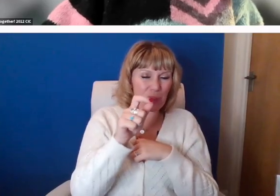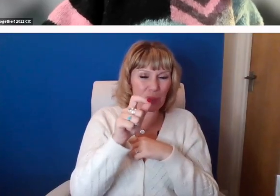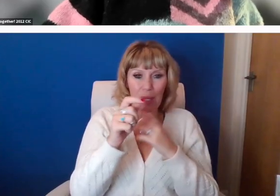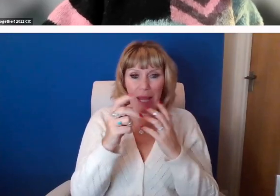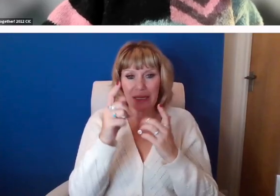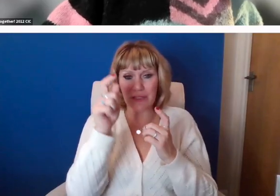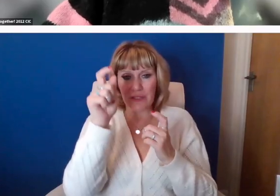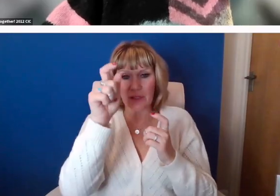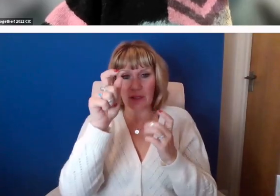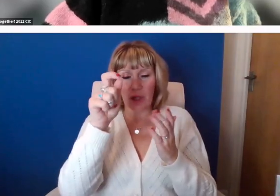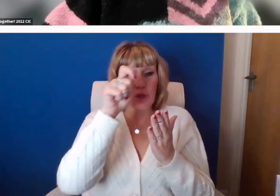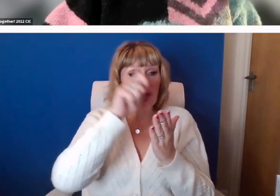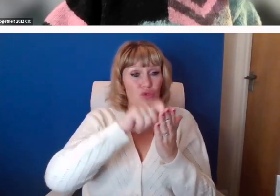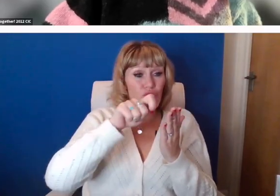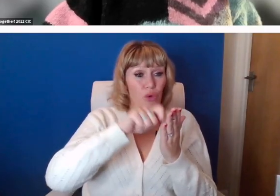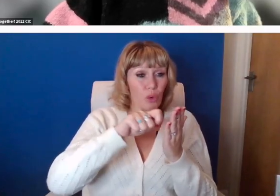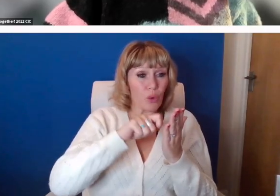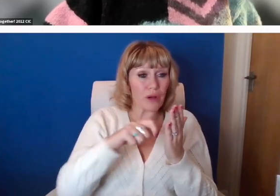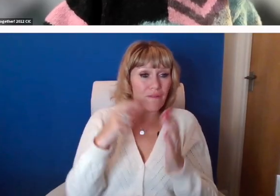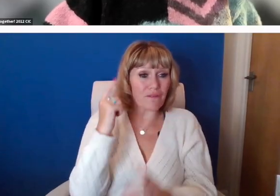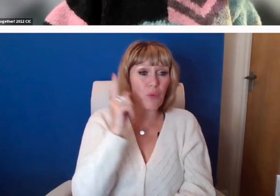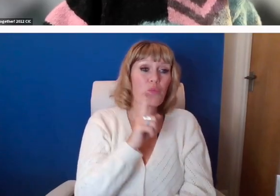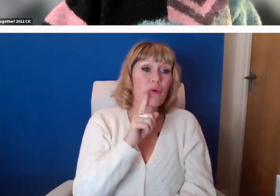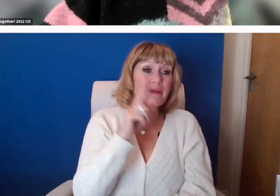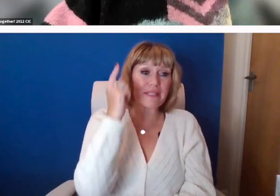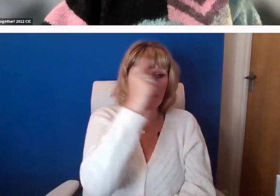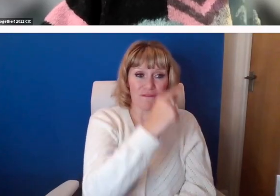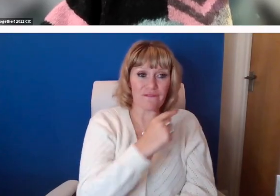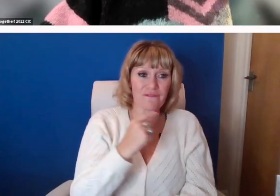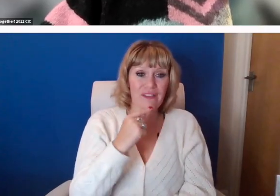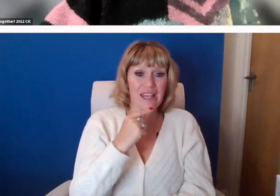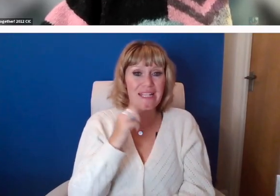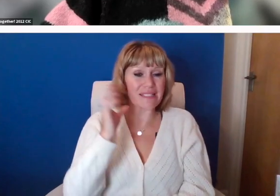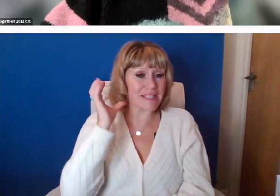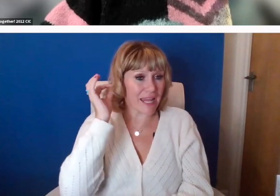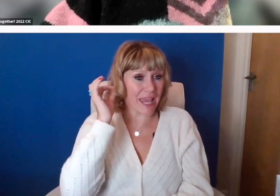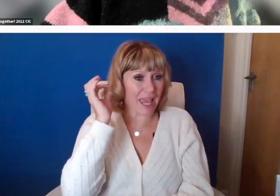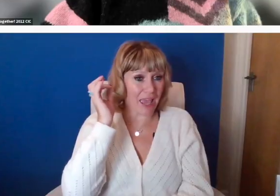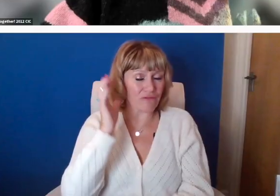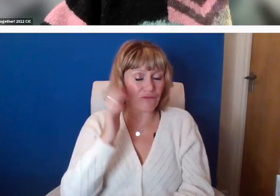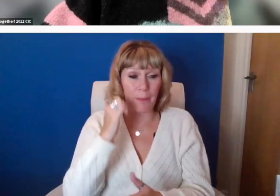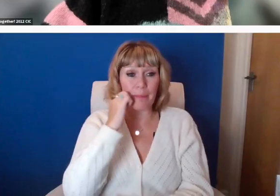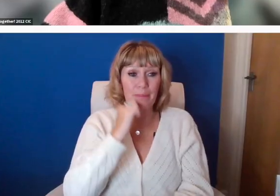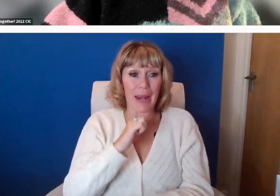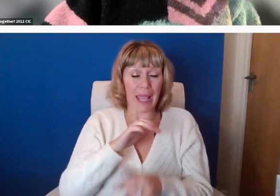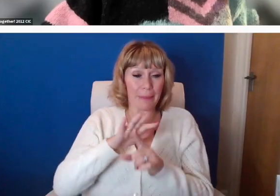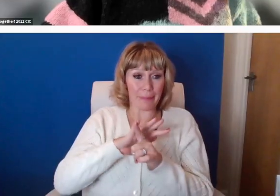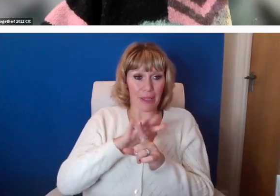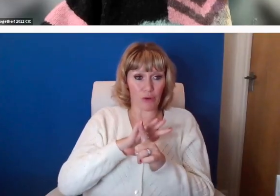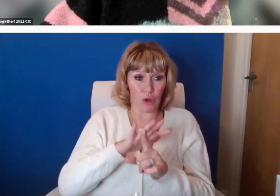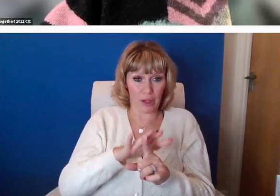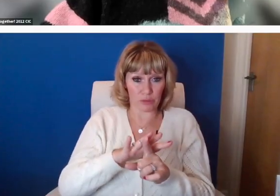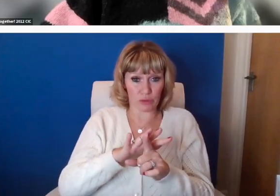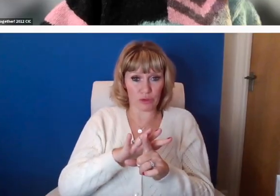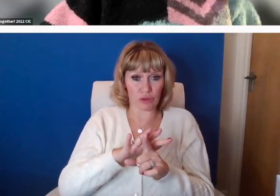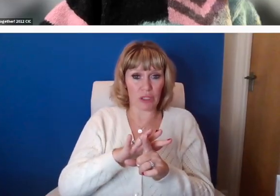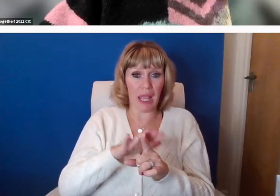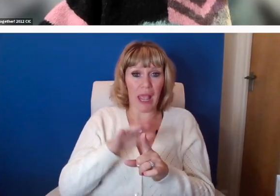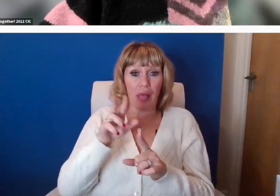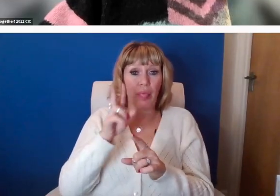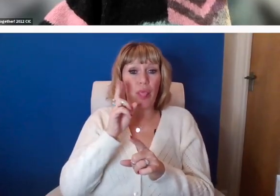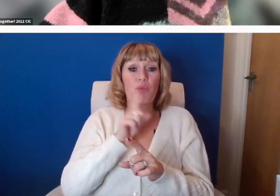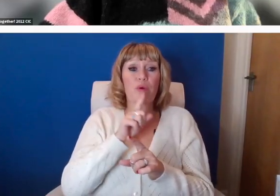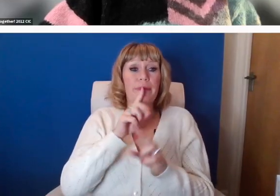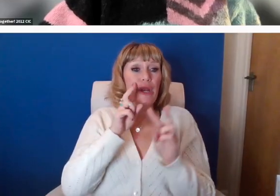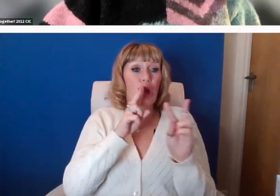of a woman's face and hair coming out from a black background. The left of the face is in shadow, and the woman looks at the viewer